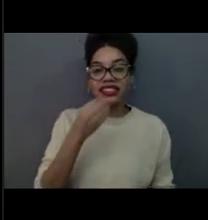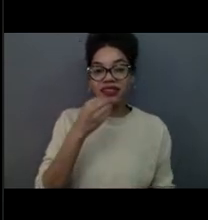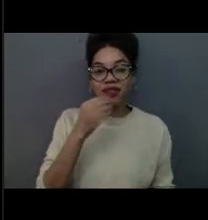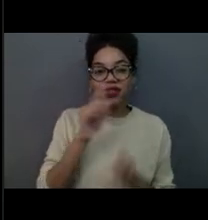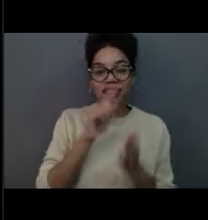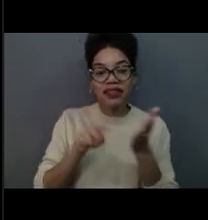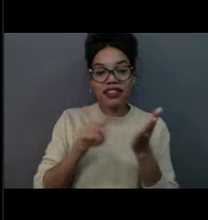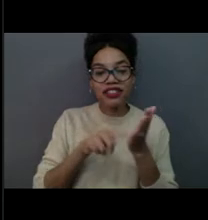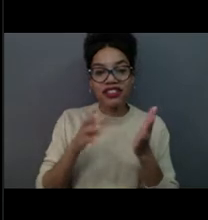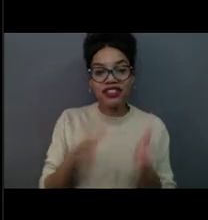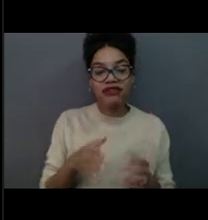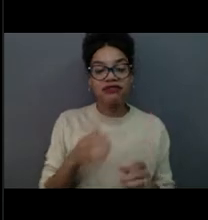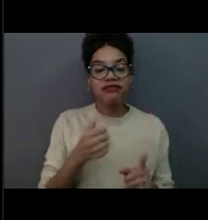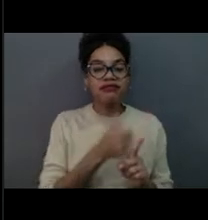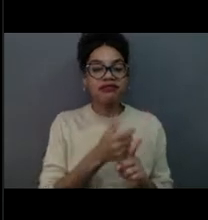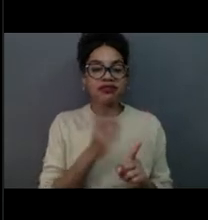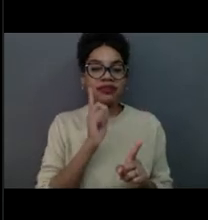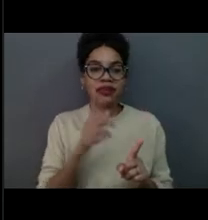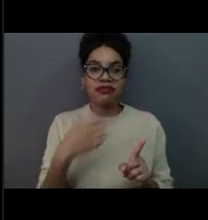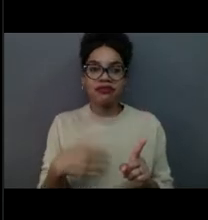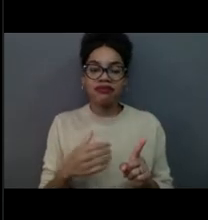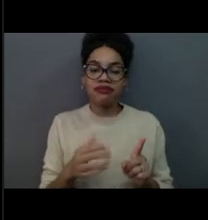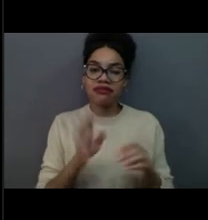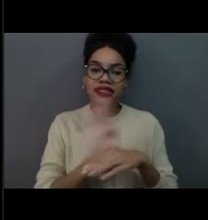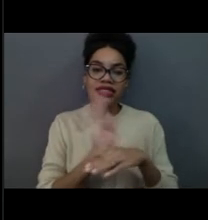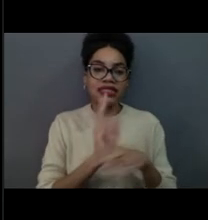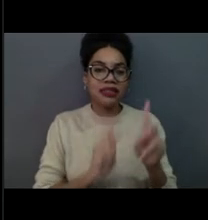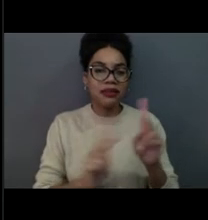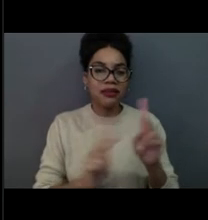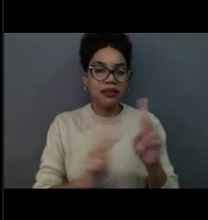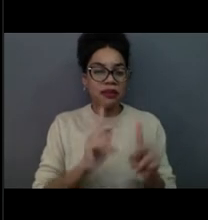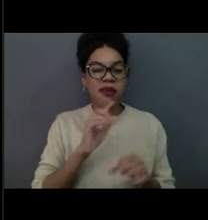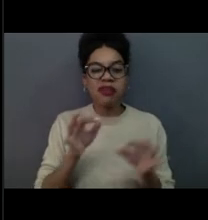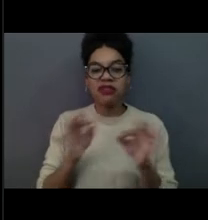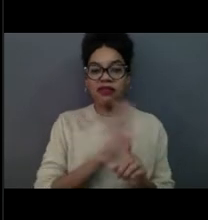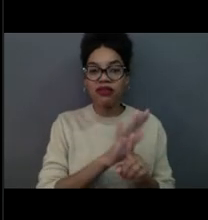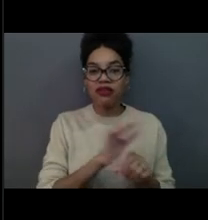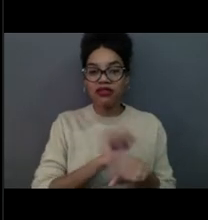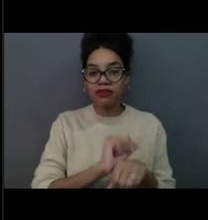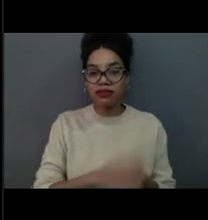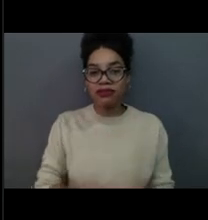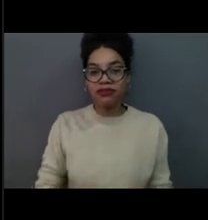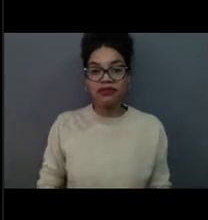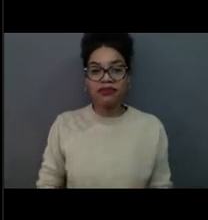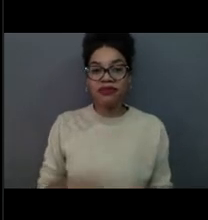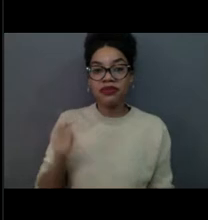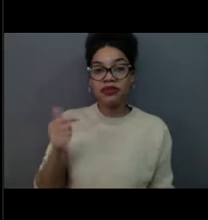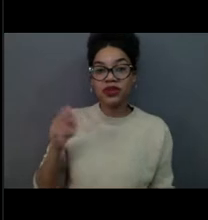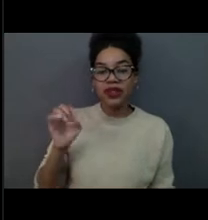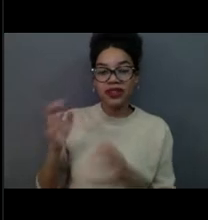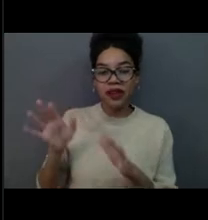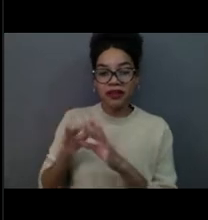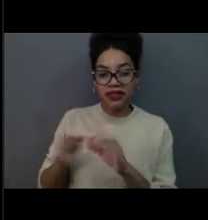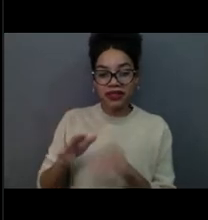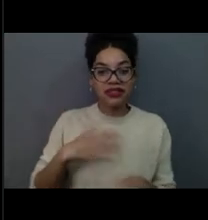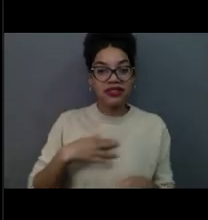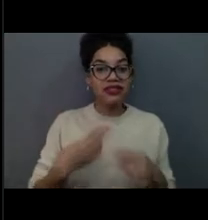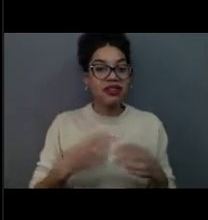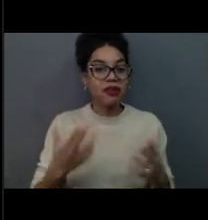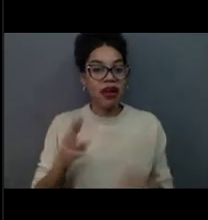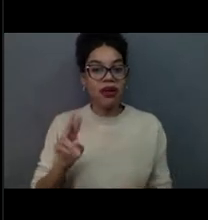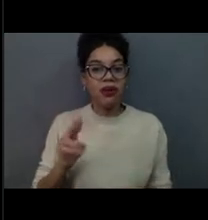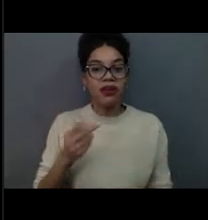of the activities our inspectors are involved in on a daily basis. As Grace mentioned, my name is Whitney Moore, and I am the National